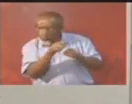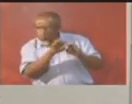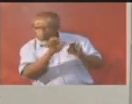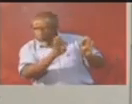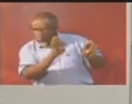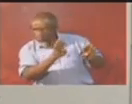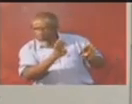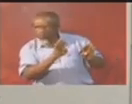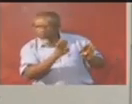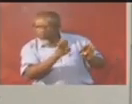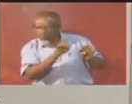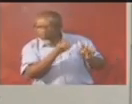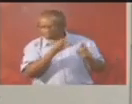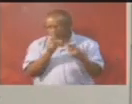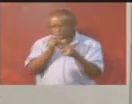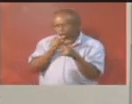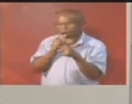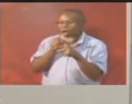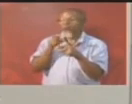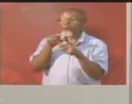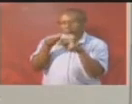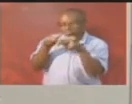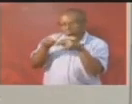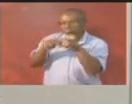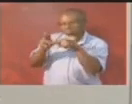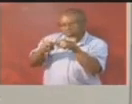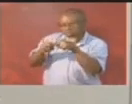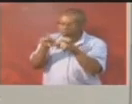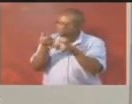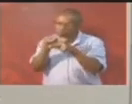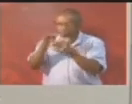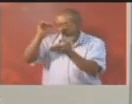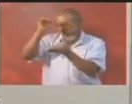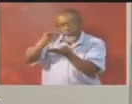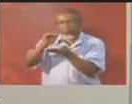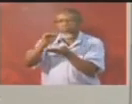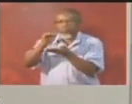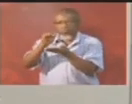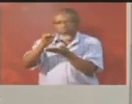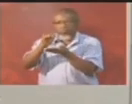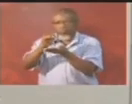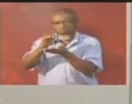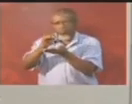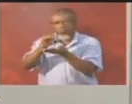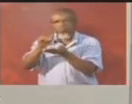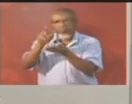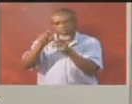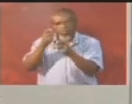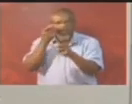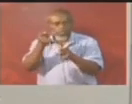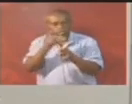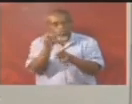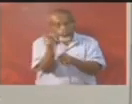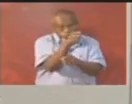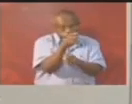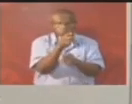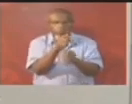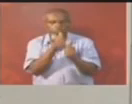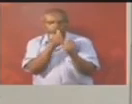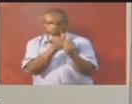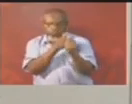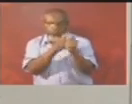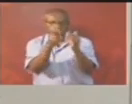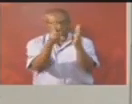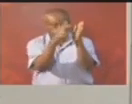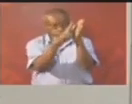need to be more strict and more stringent in how much we adhere to the measures that are in place to protect